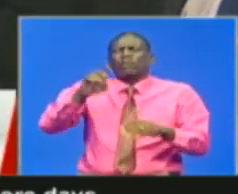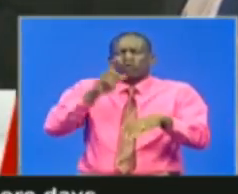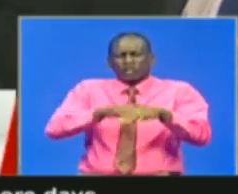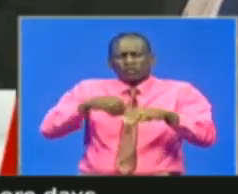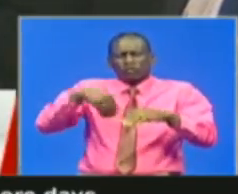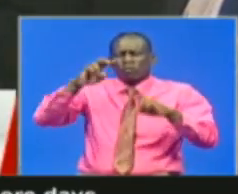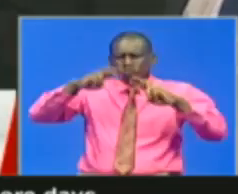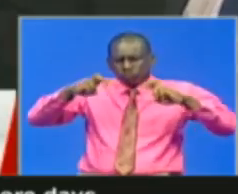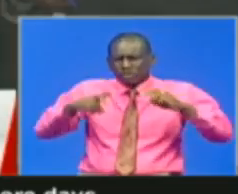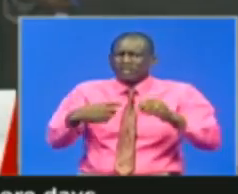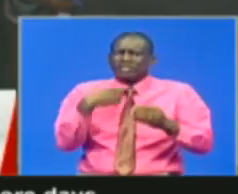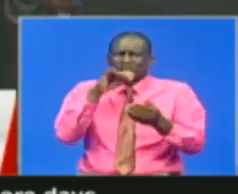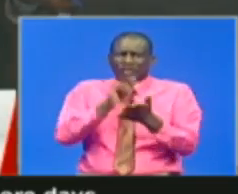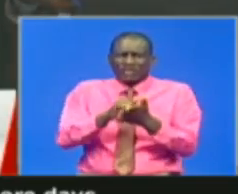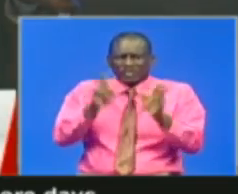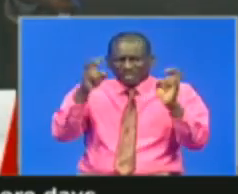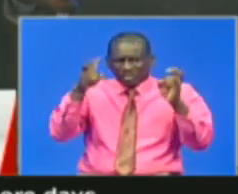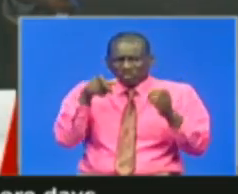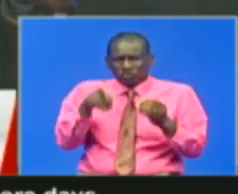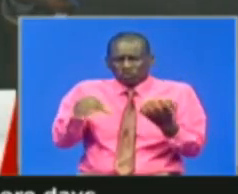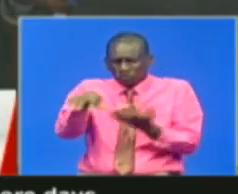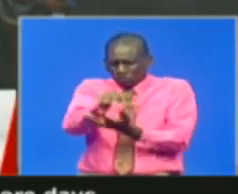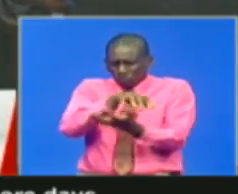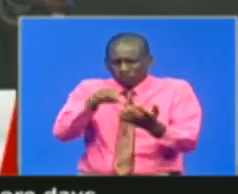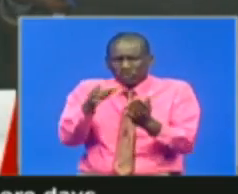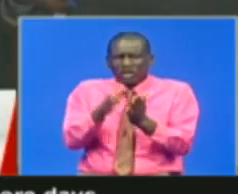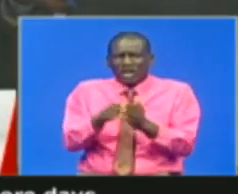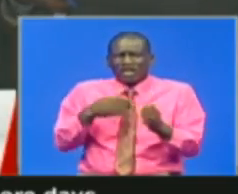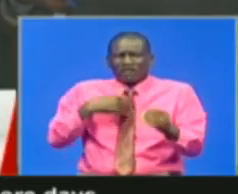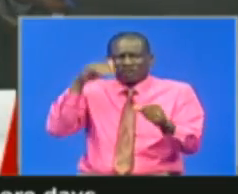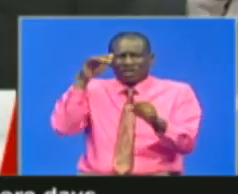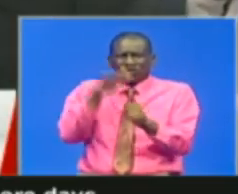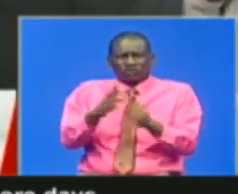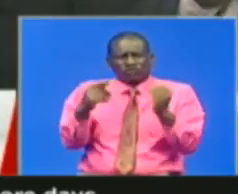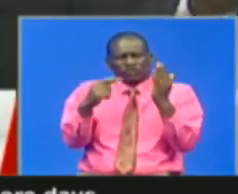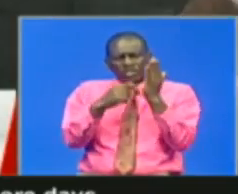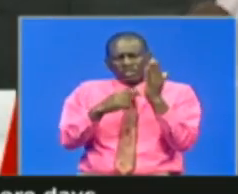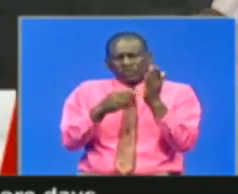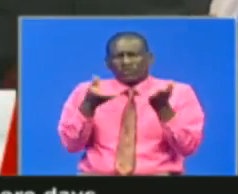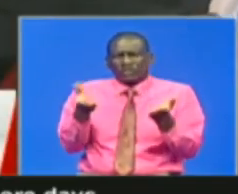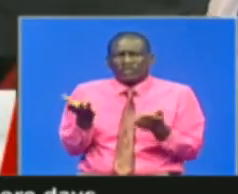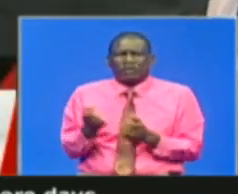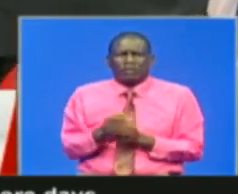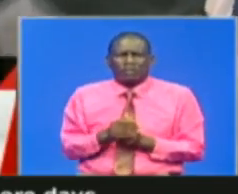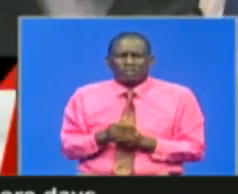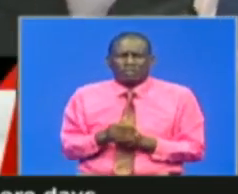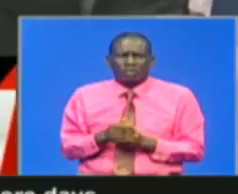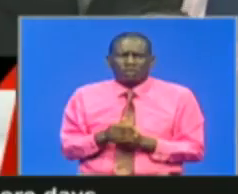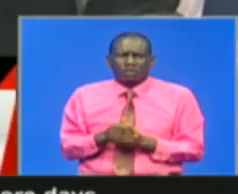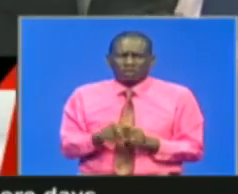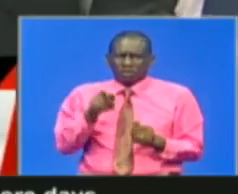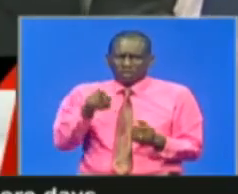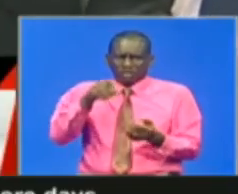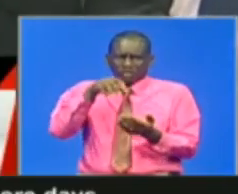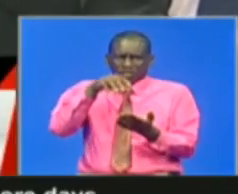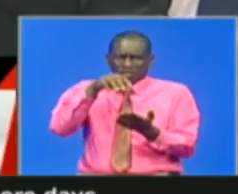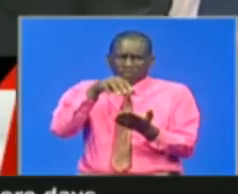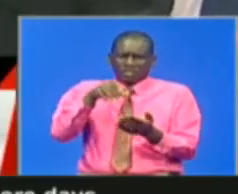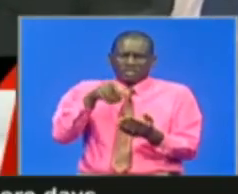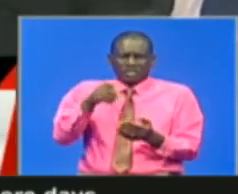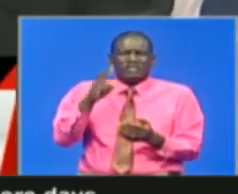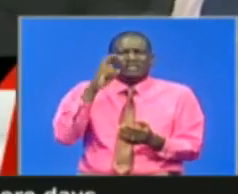investigations, stating that the matter was complex and had a lot of technicalities. We will charge these